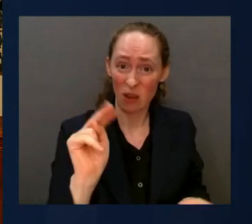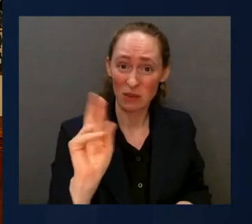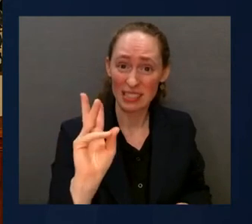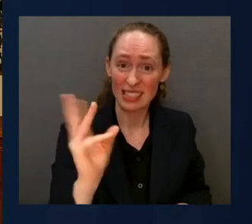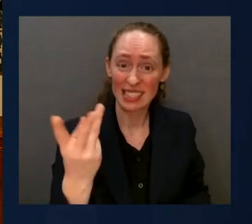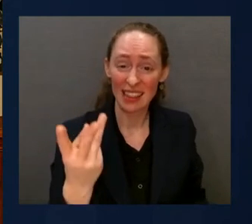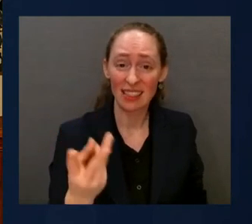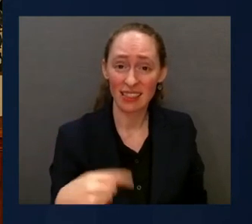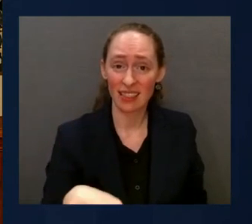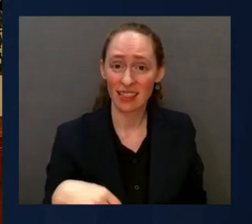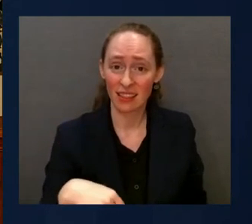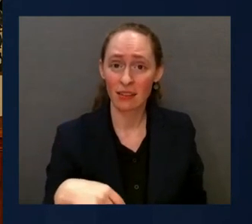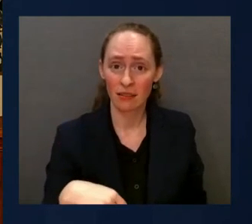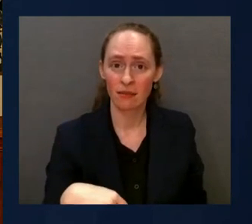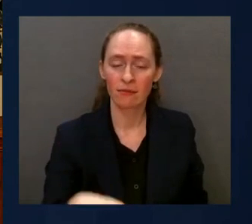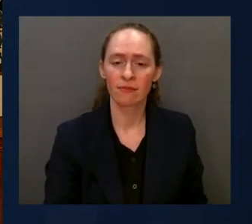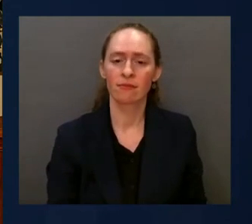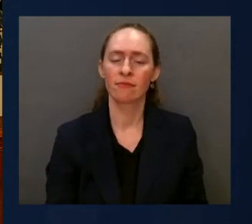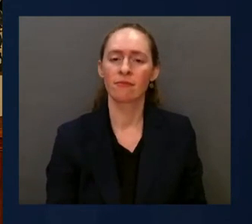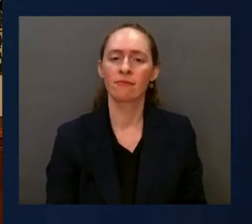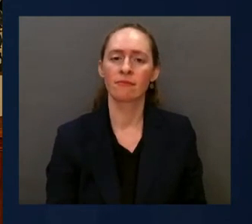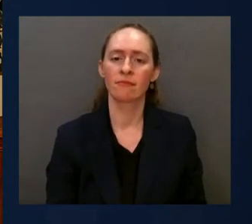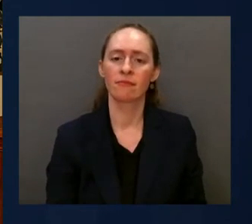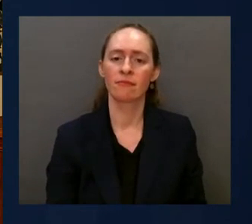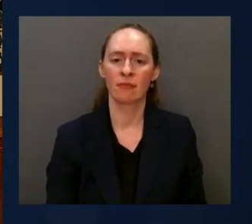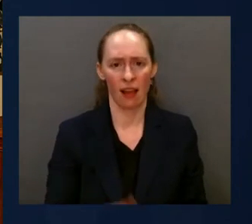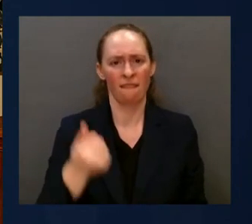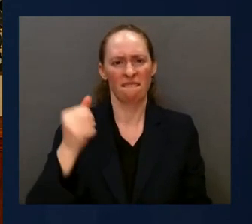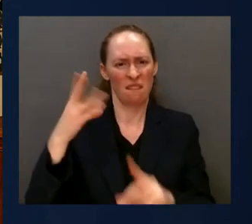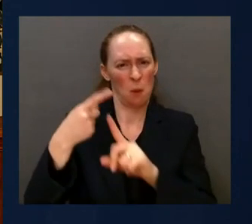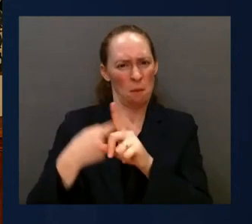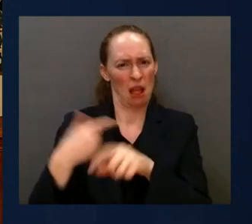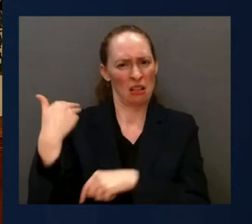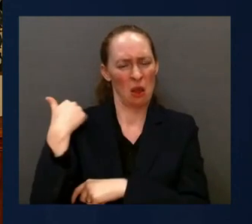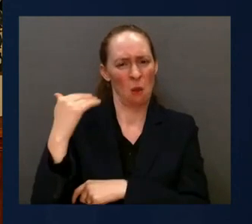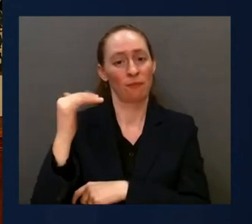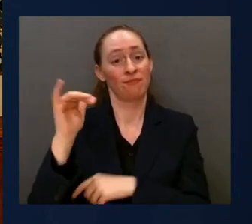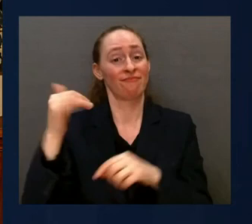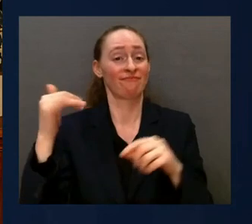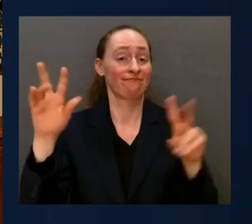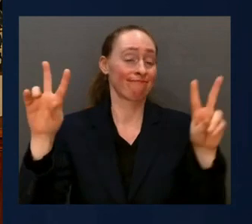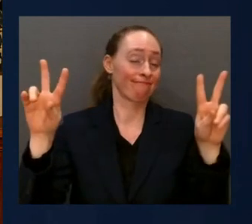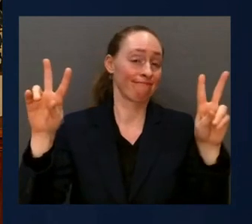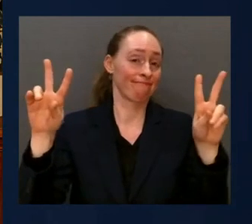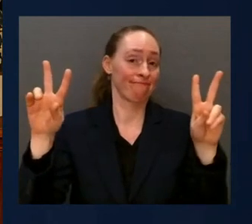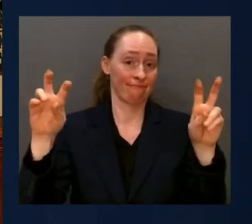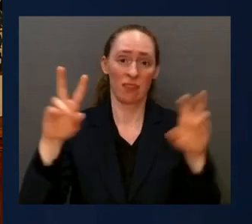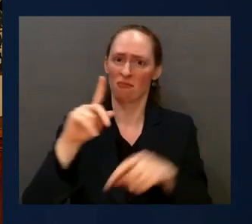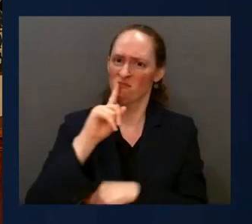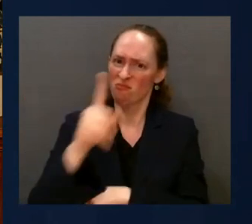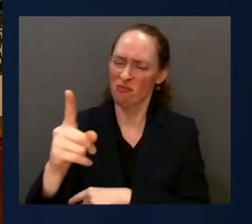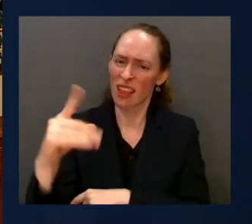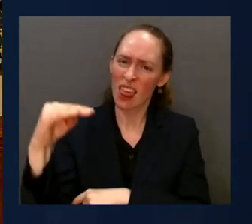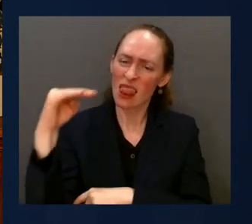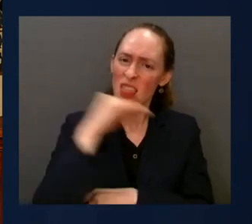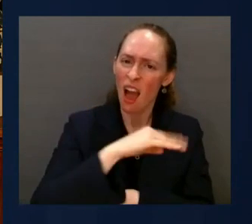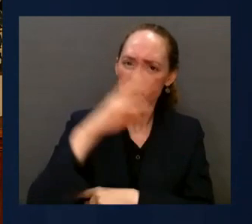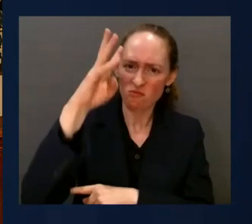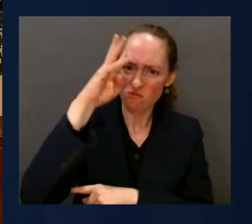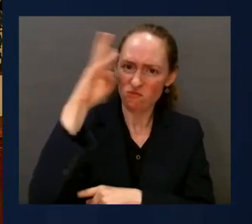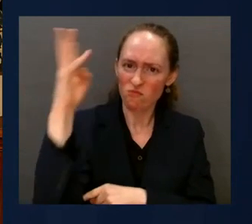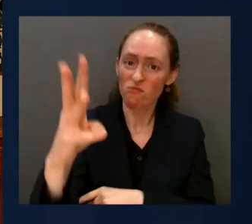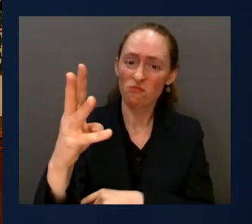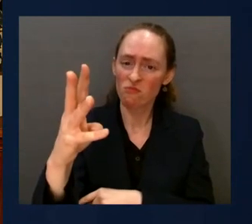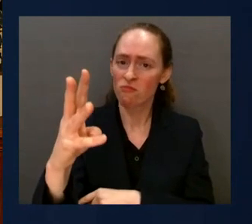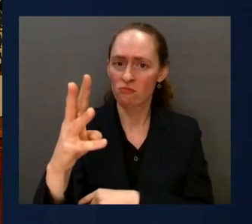big lie assailed and unleashed a political violence at the home of the then Speaker of the House of Representatives, using